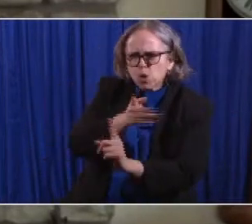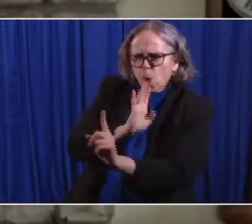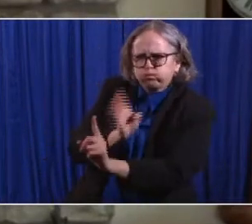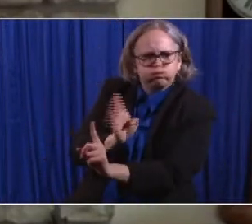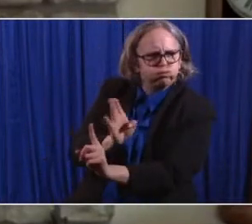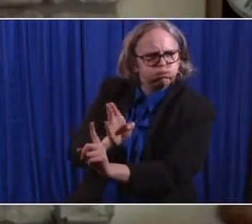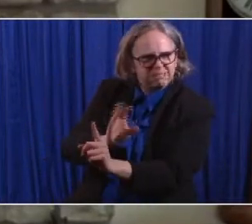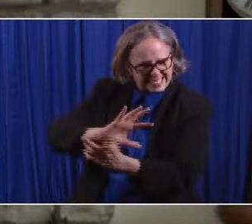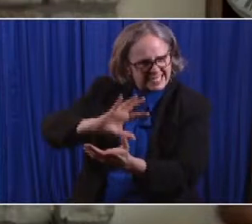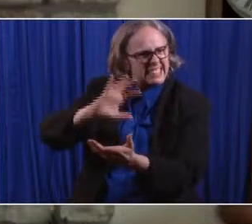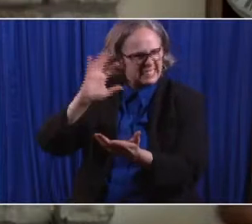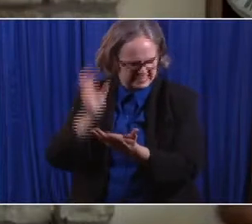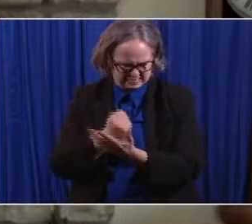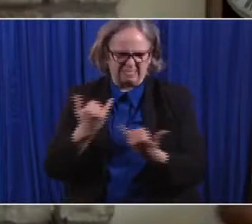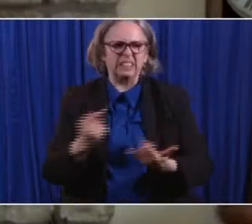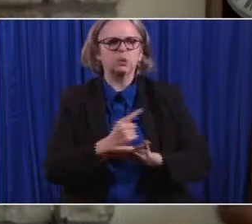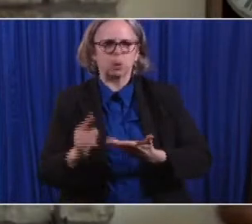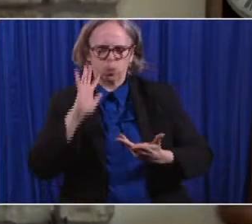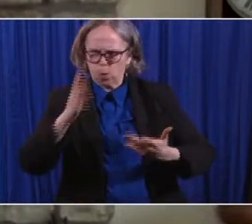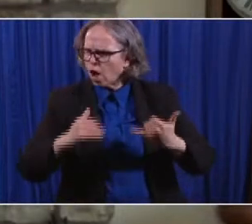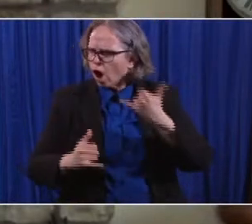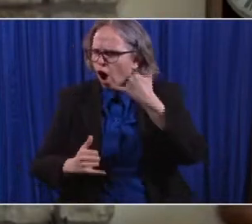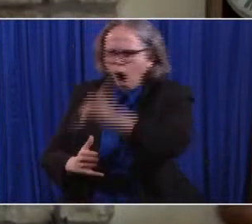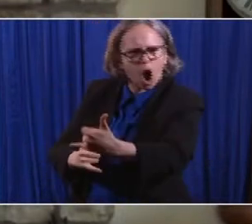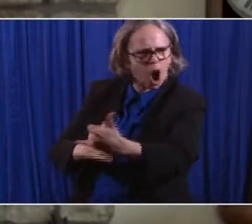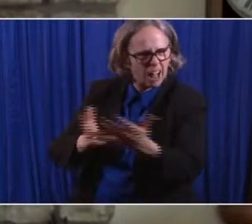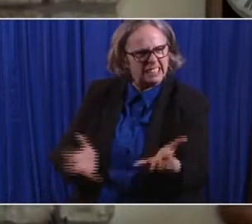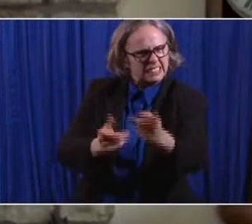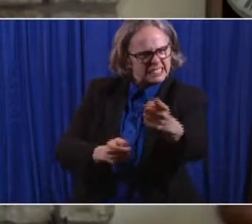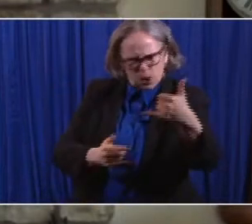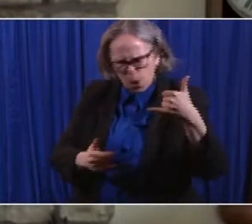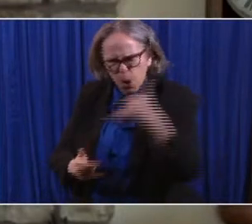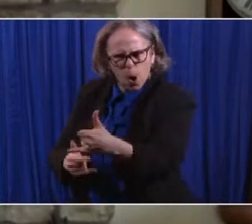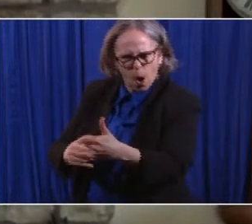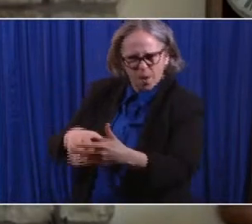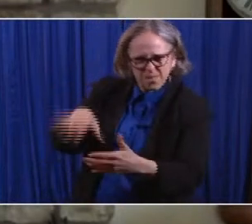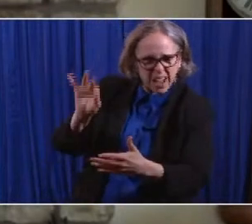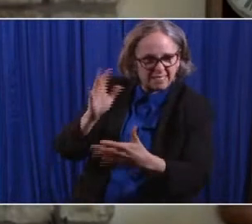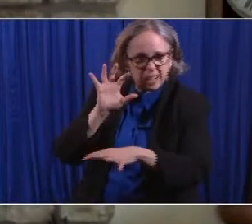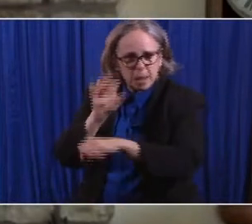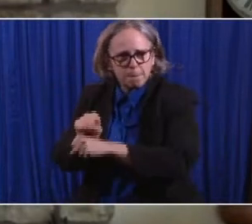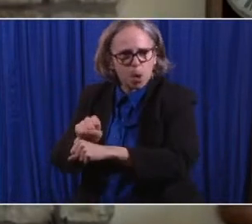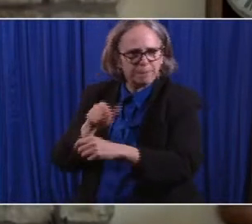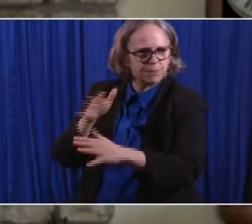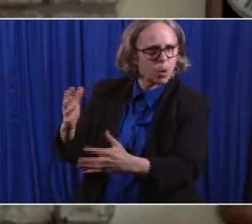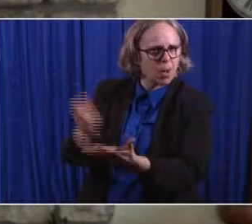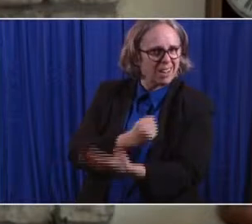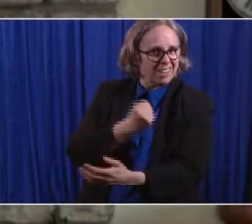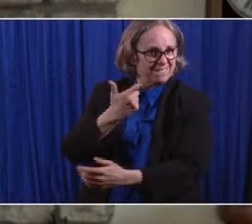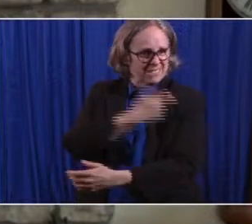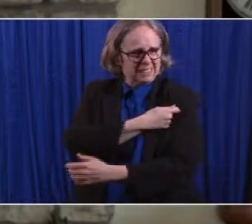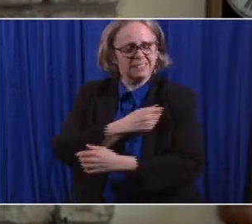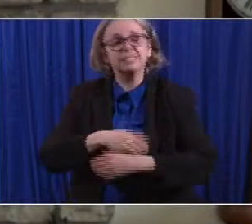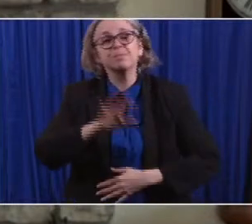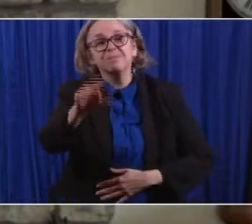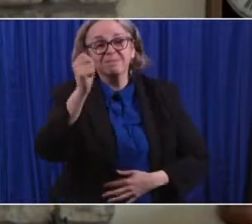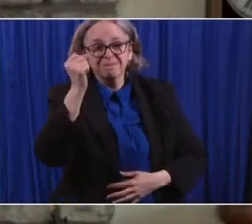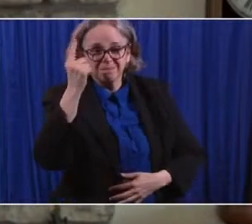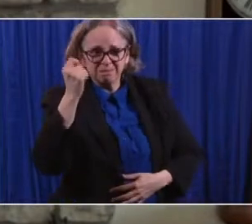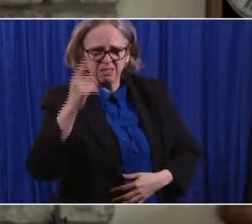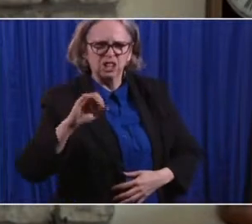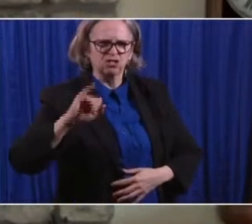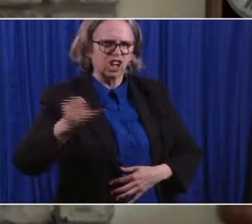that vaccine from your local independent pharmacy. We're also sending these Johnson & Johnson vaccines to our local